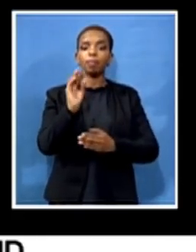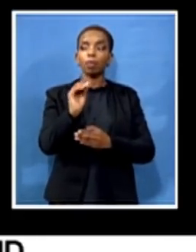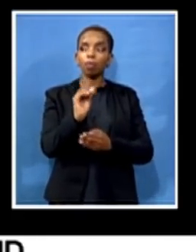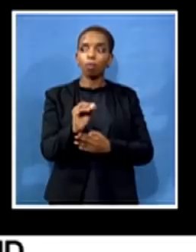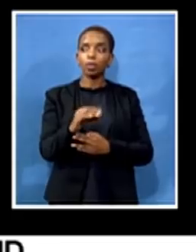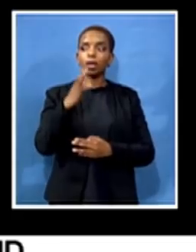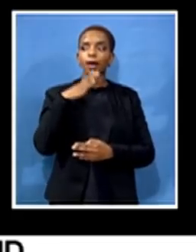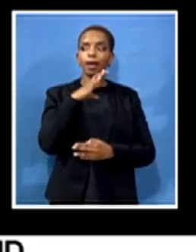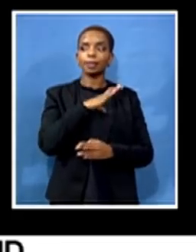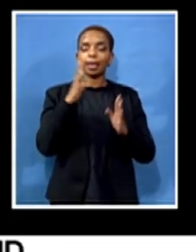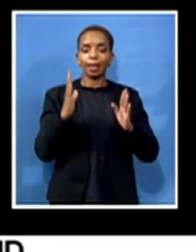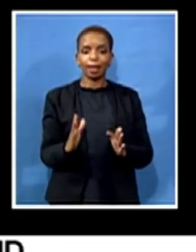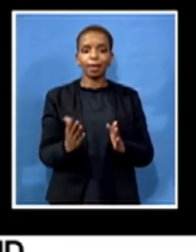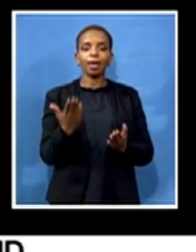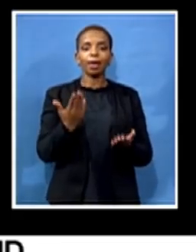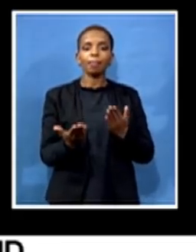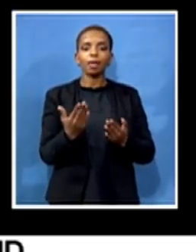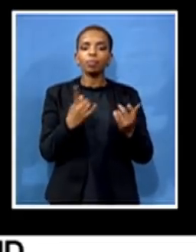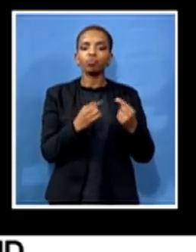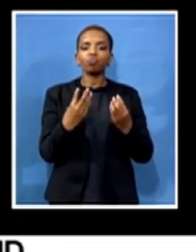and indeed,